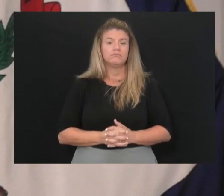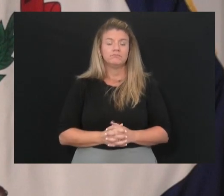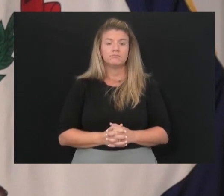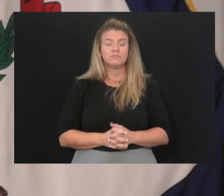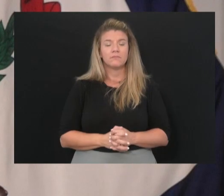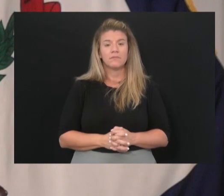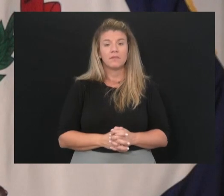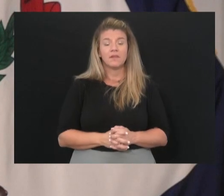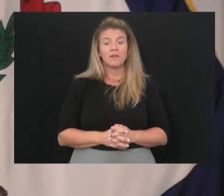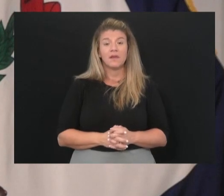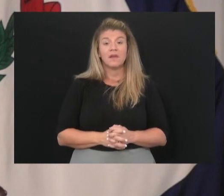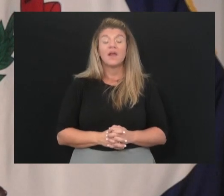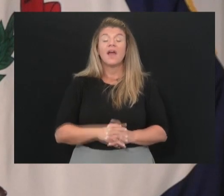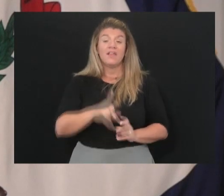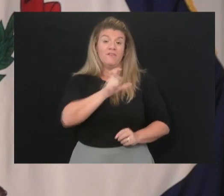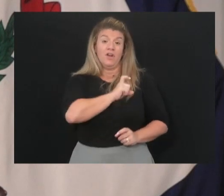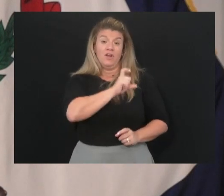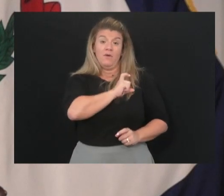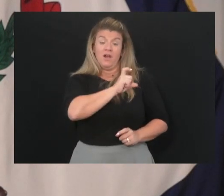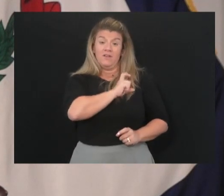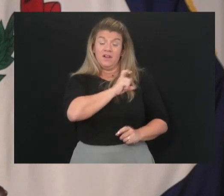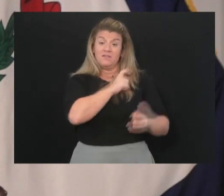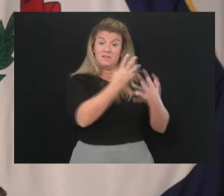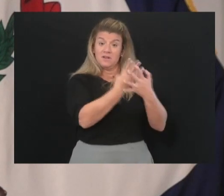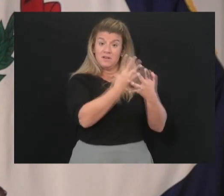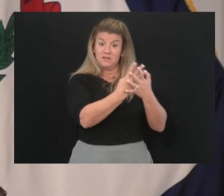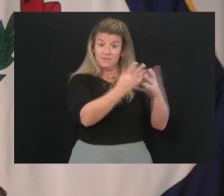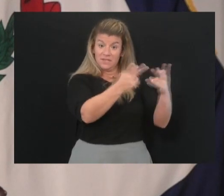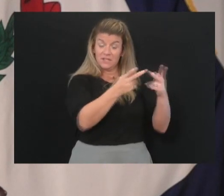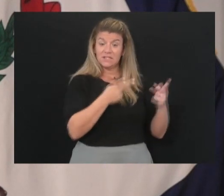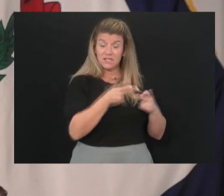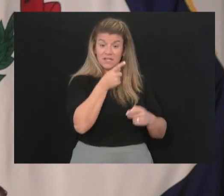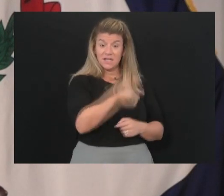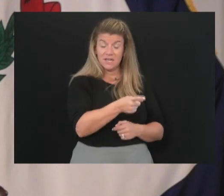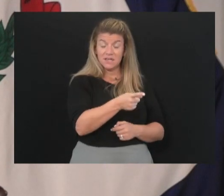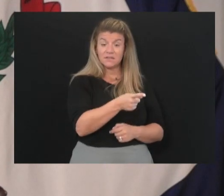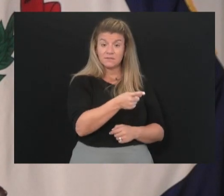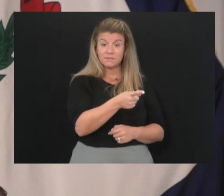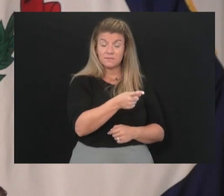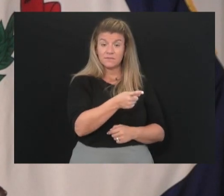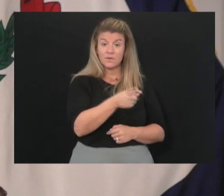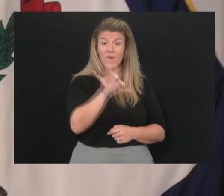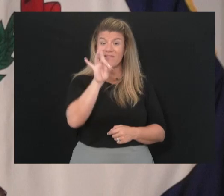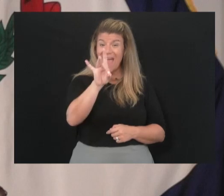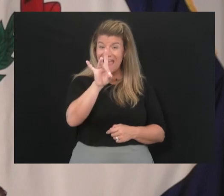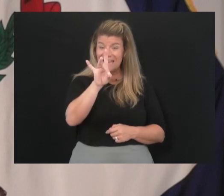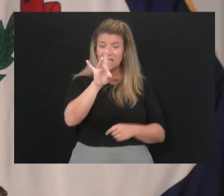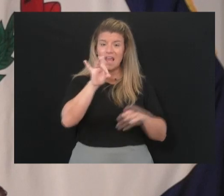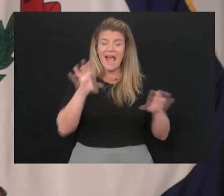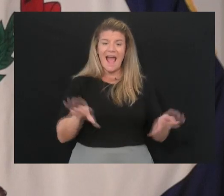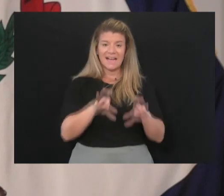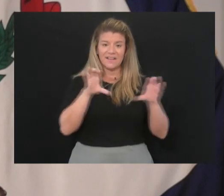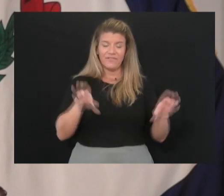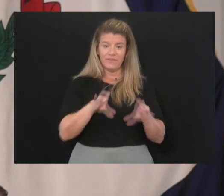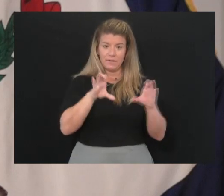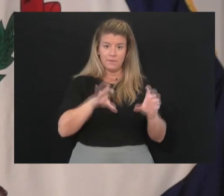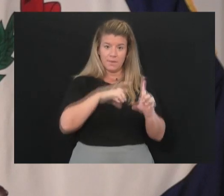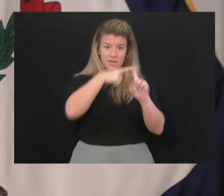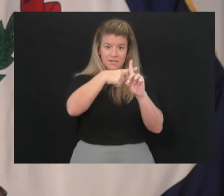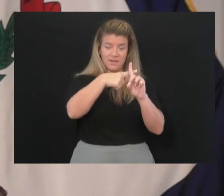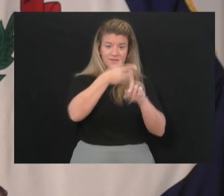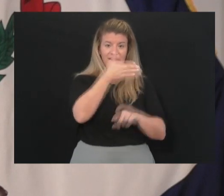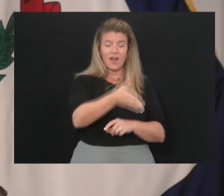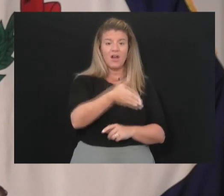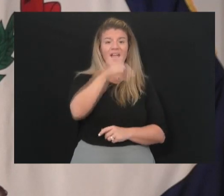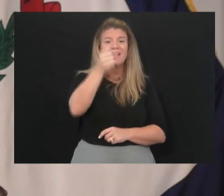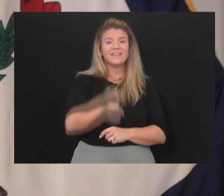As far as our corrections facilities, we have 8 active cases at the